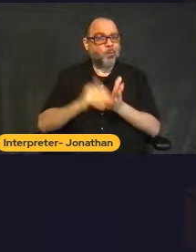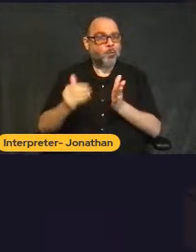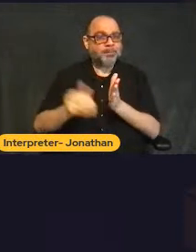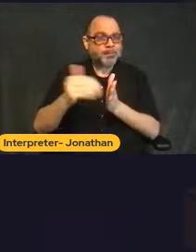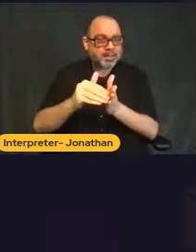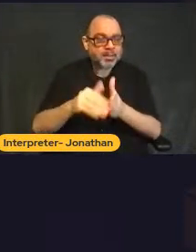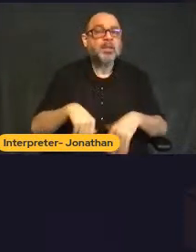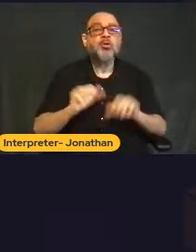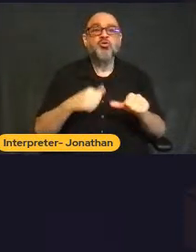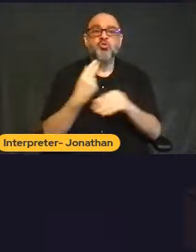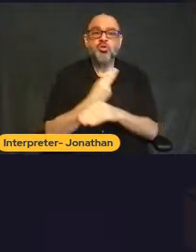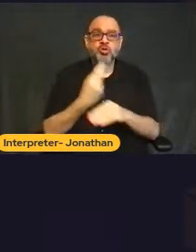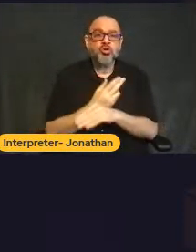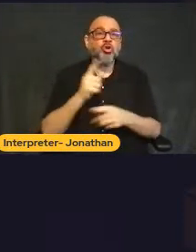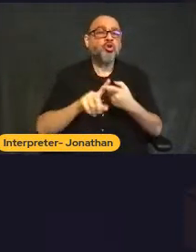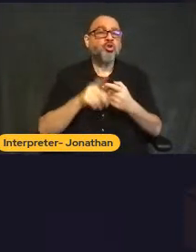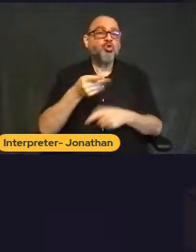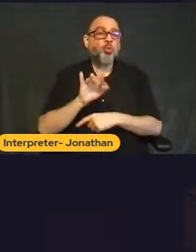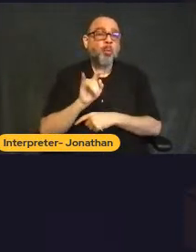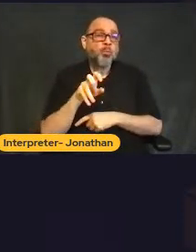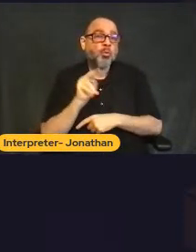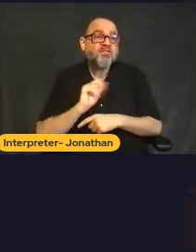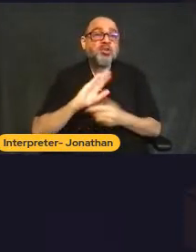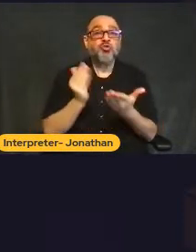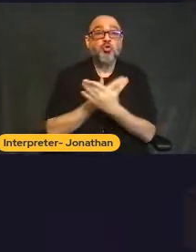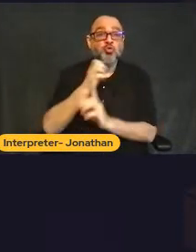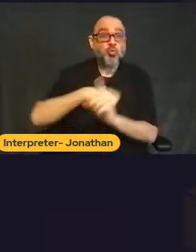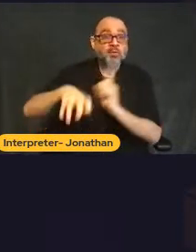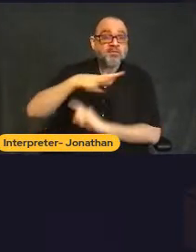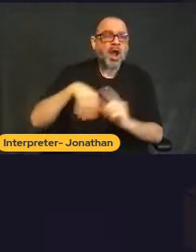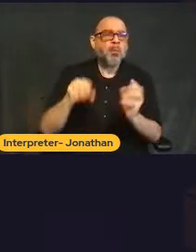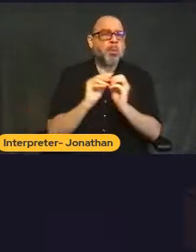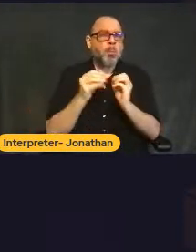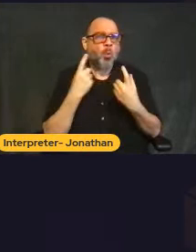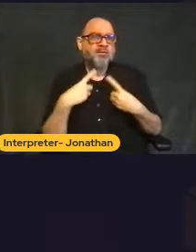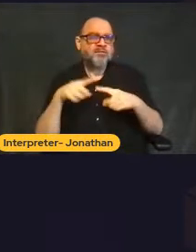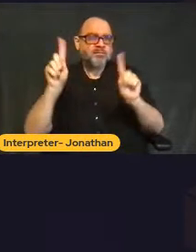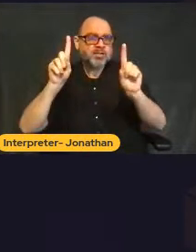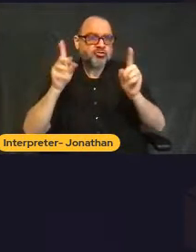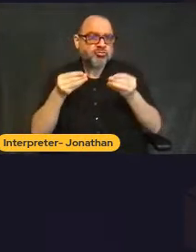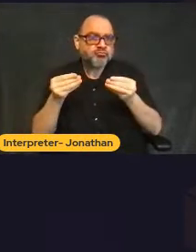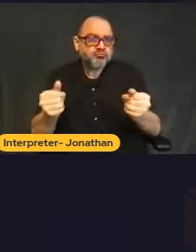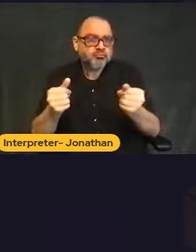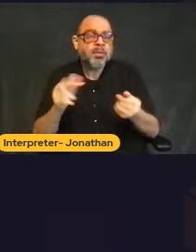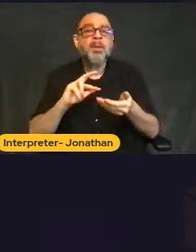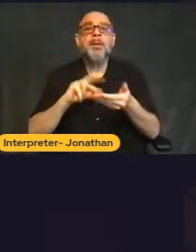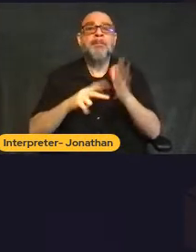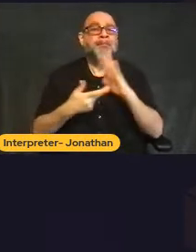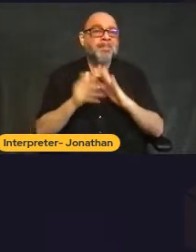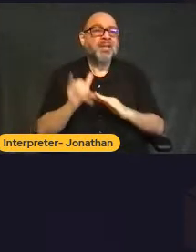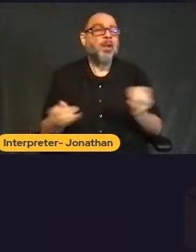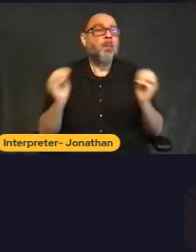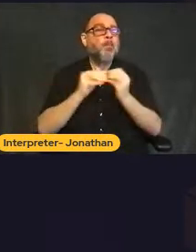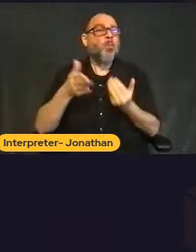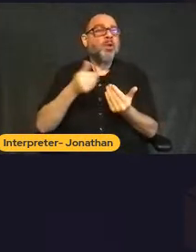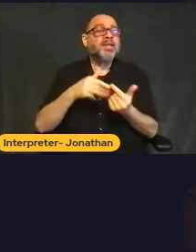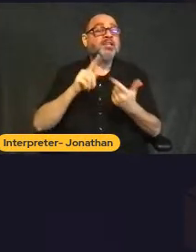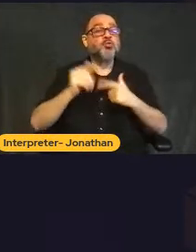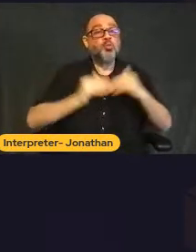use it to provision new environments more efficiently, making it easy to build multiple